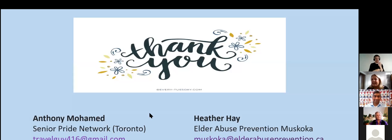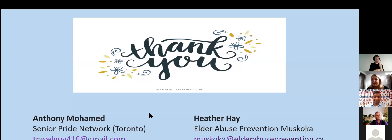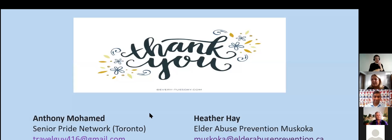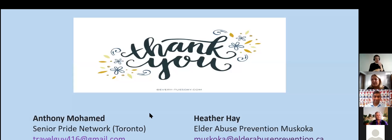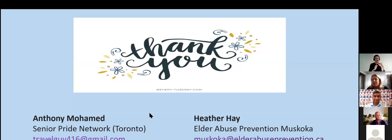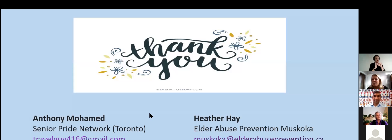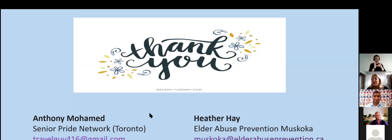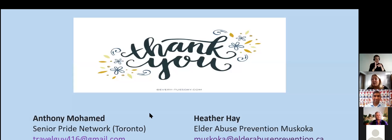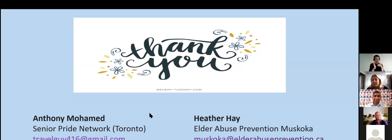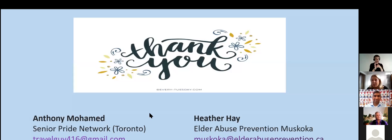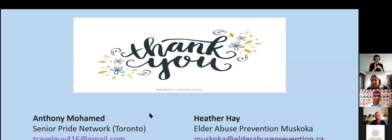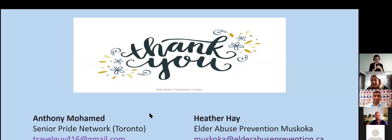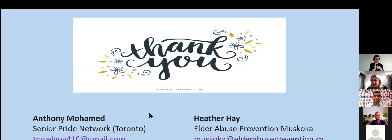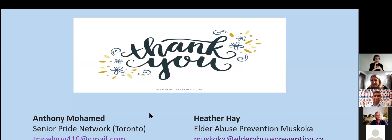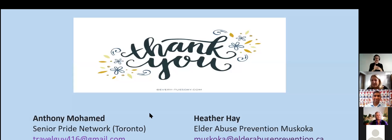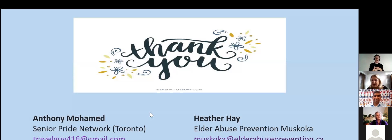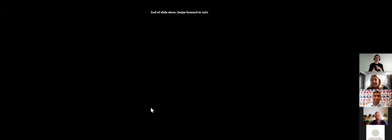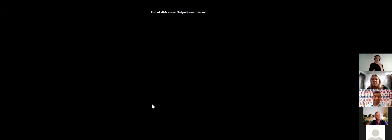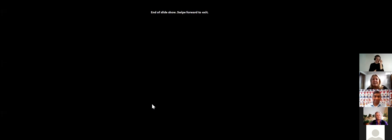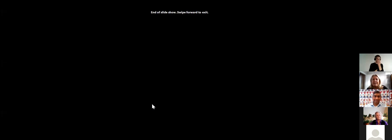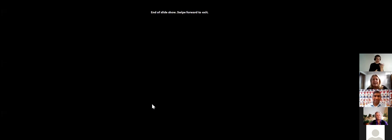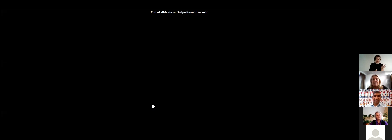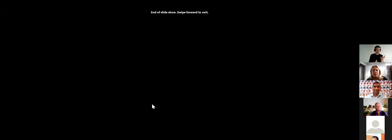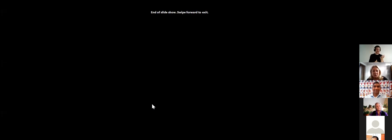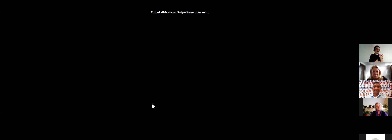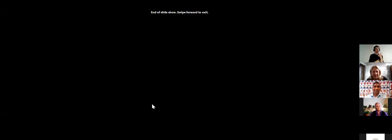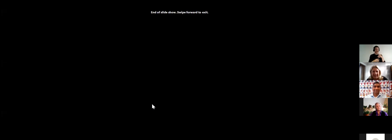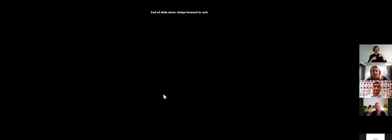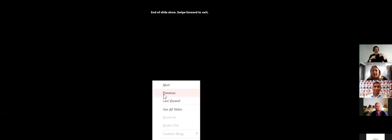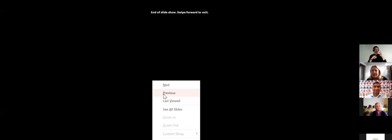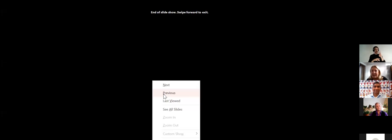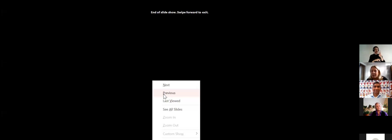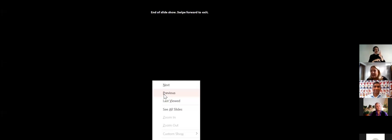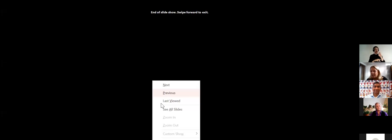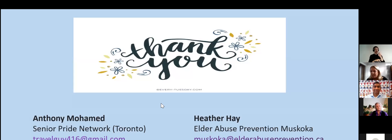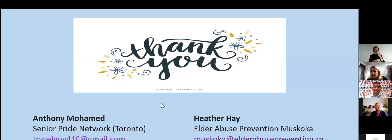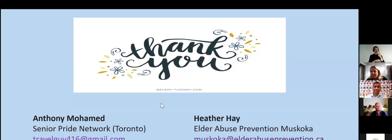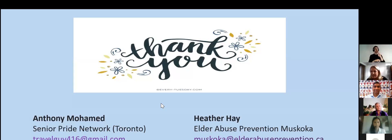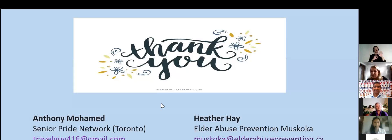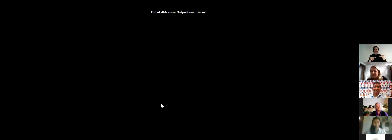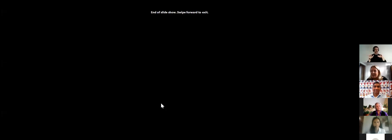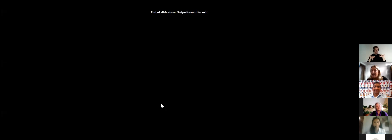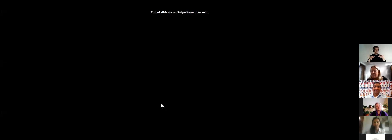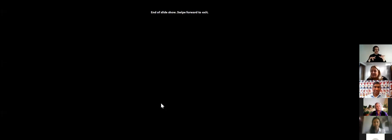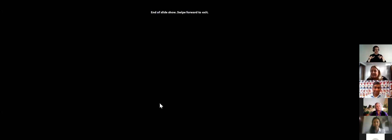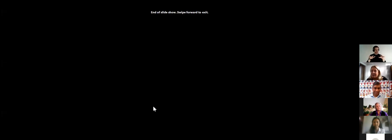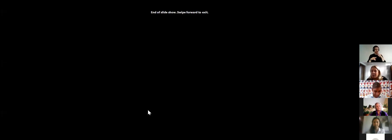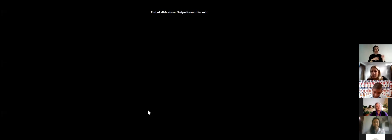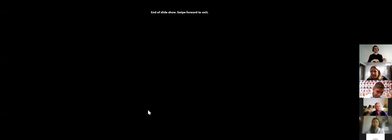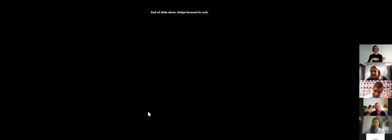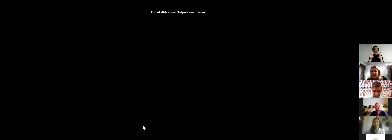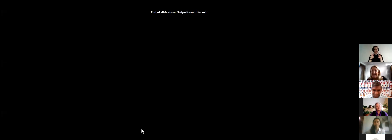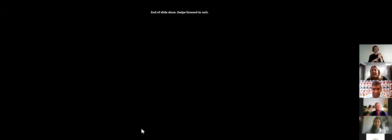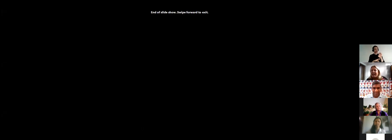we're going to let everyone know we are recording the webinar. It will be available shortly on our Elder Abuse Prevention